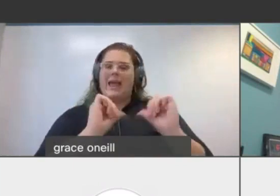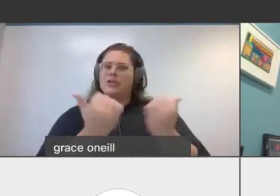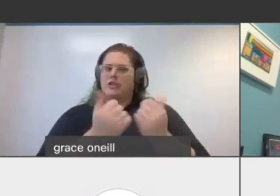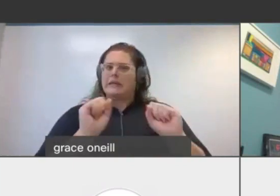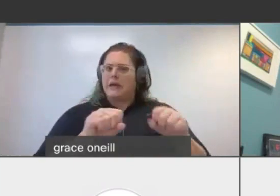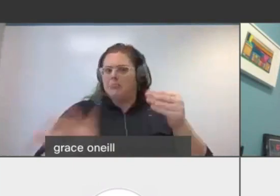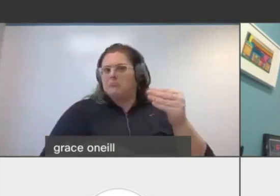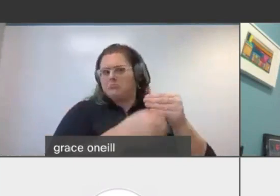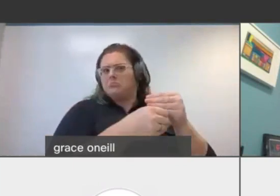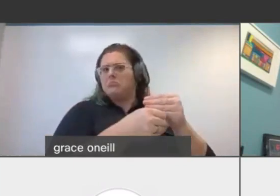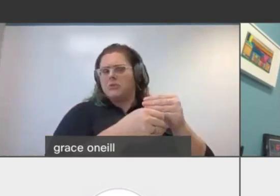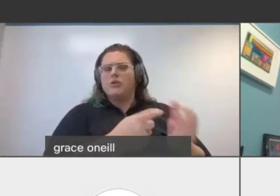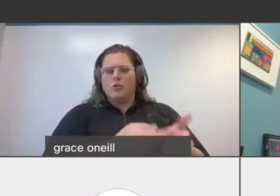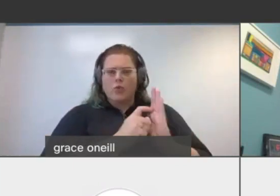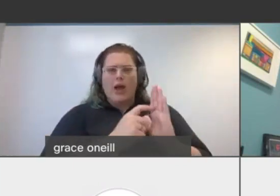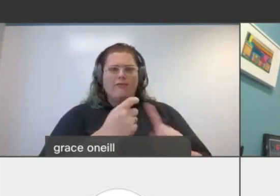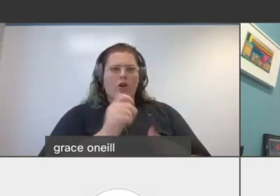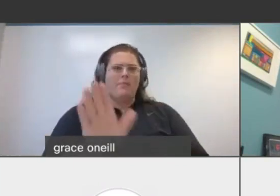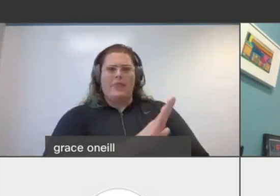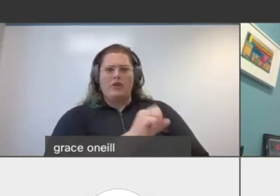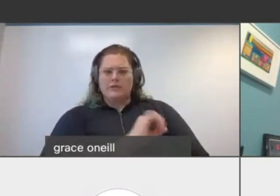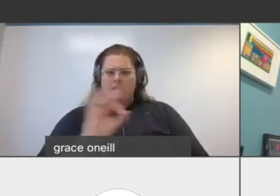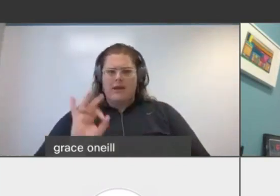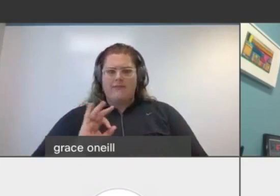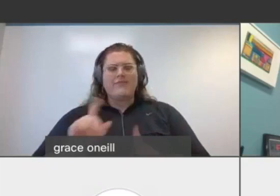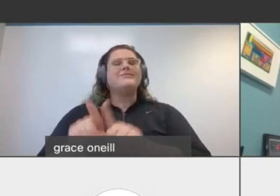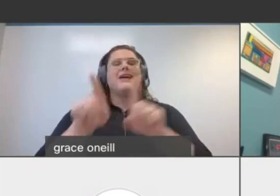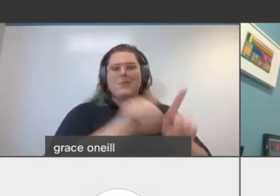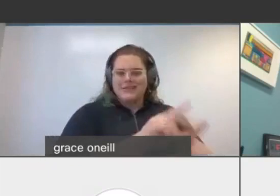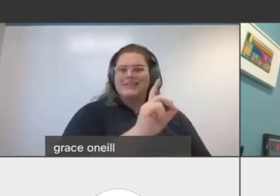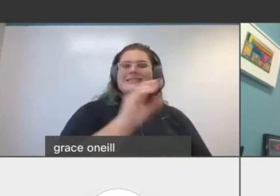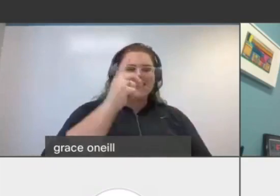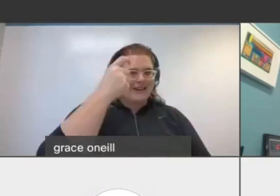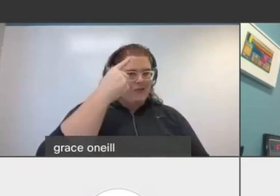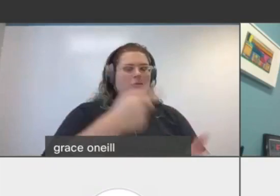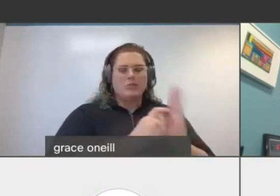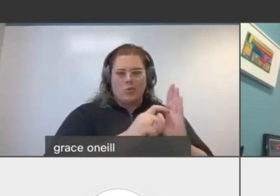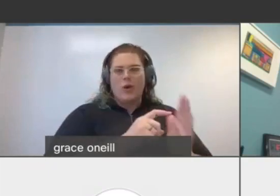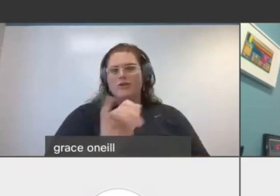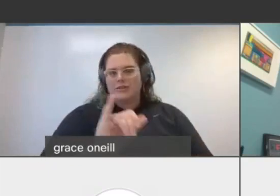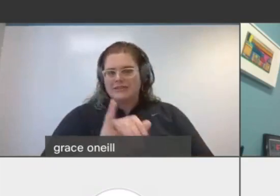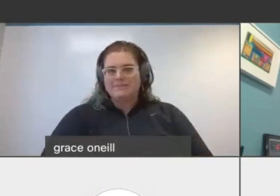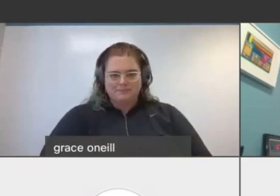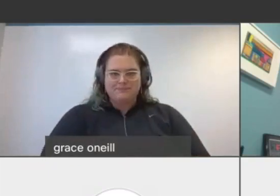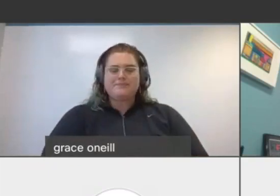testing requirement in the same way the district government has a testing requirement for its staff.